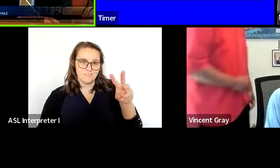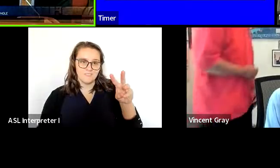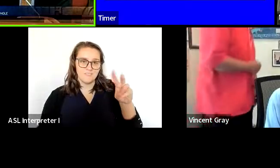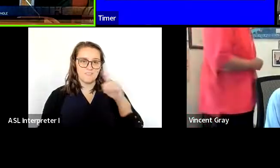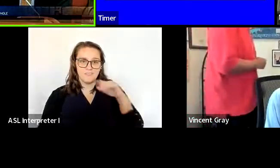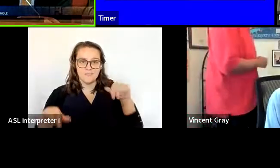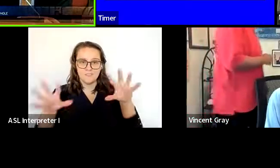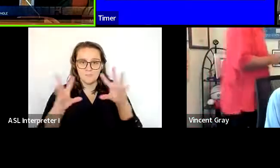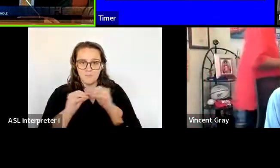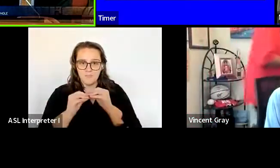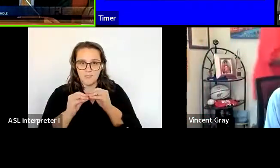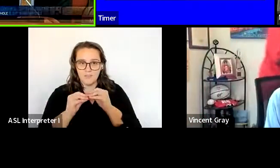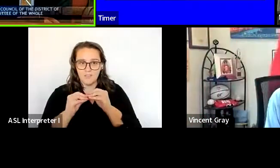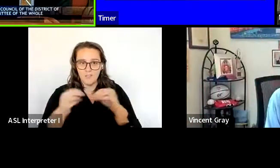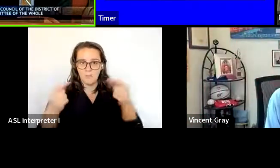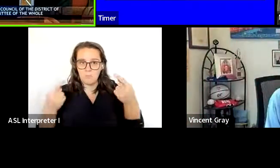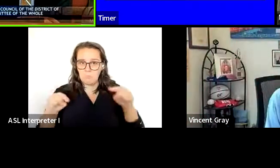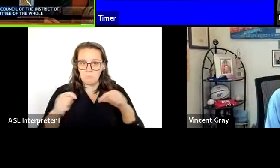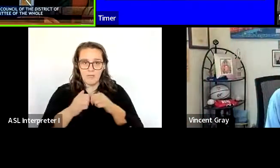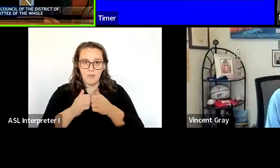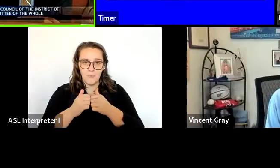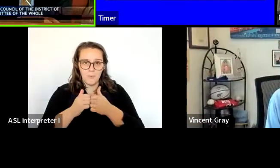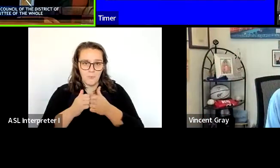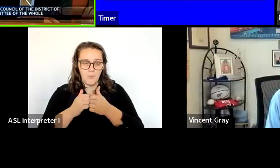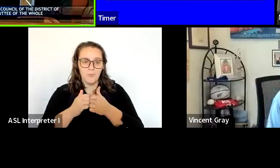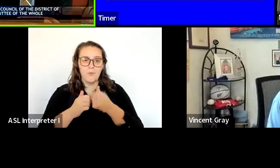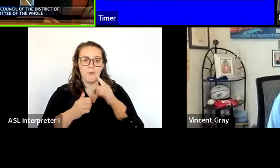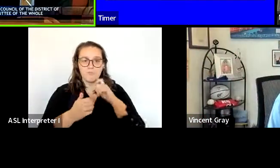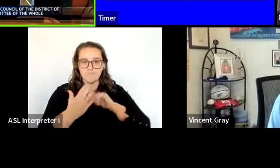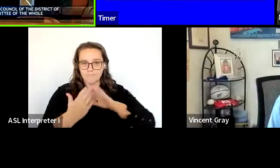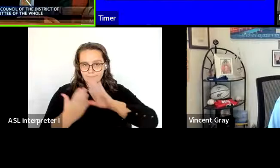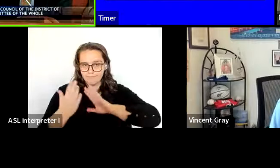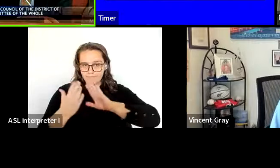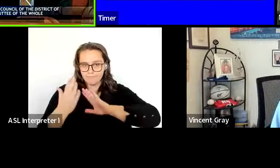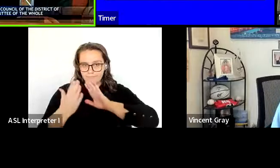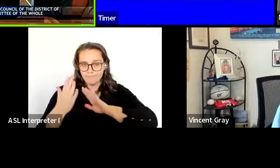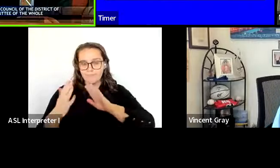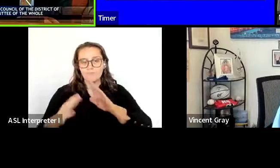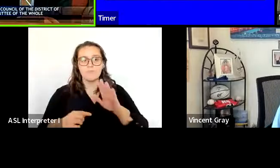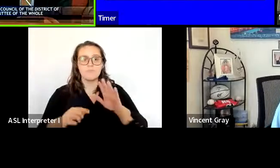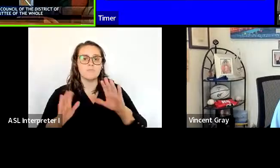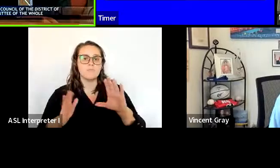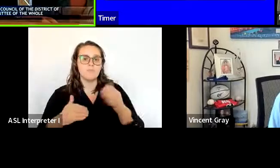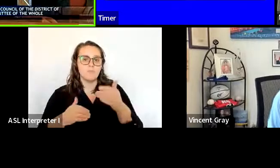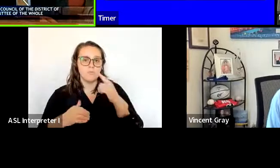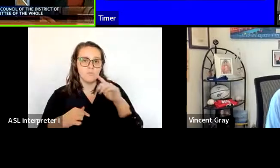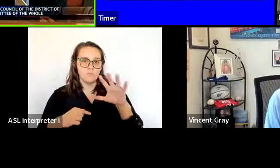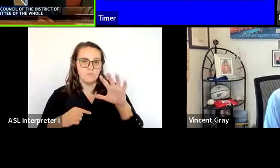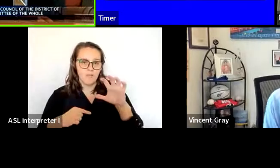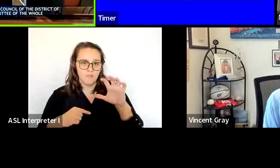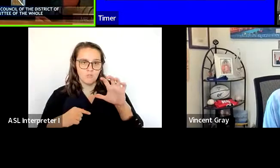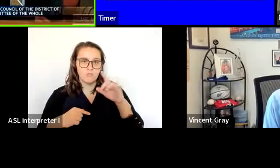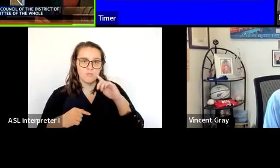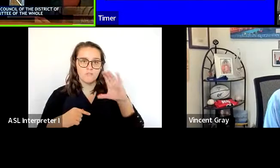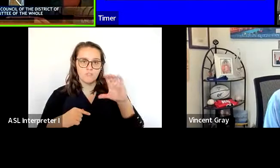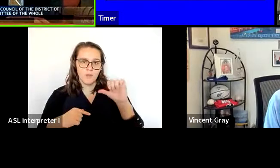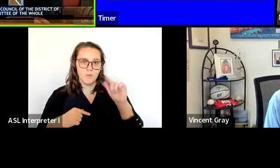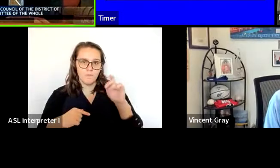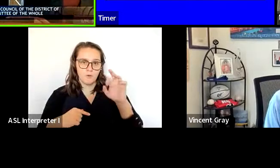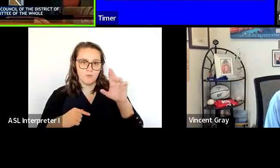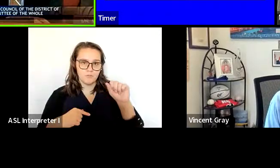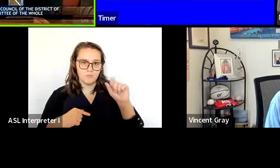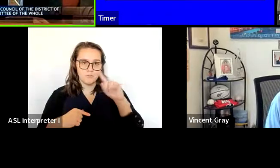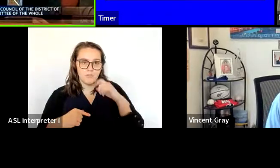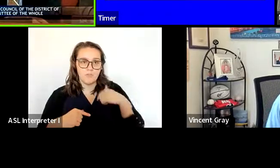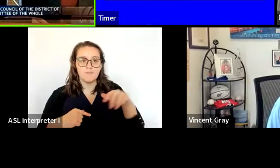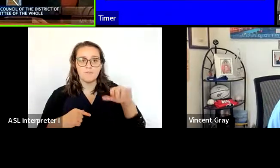is being conducted live in person in room 500 of the Council Chambers of the Johnny Wilson Building, but is